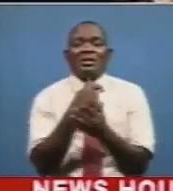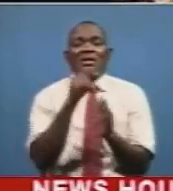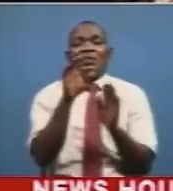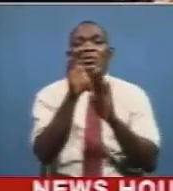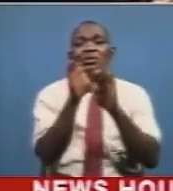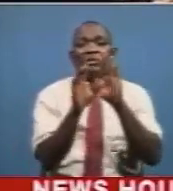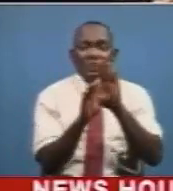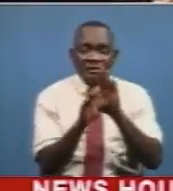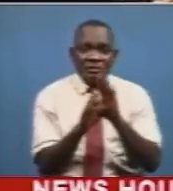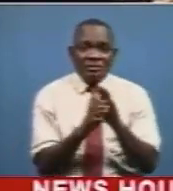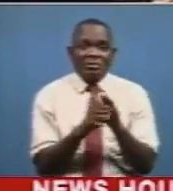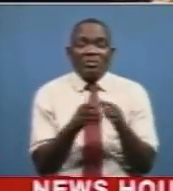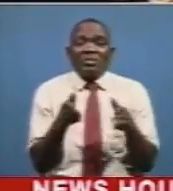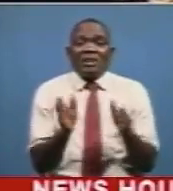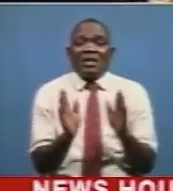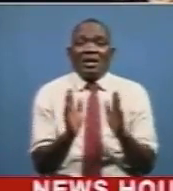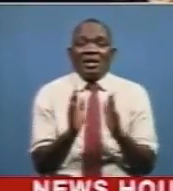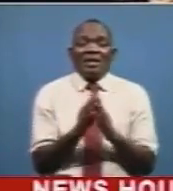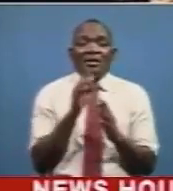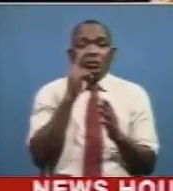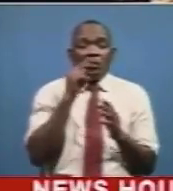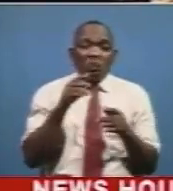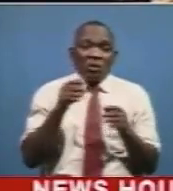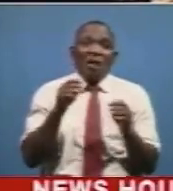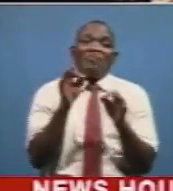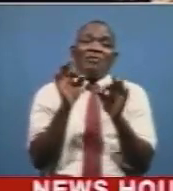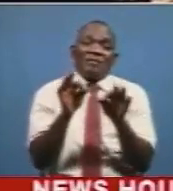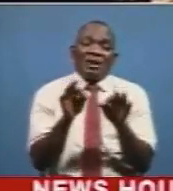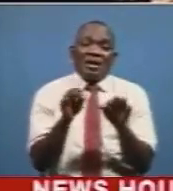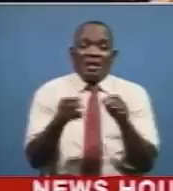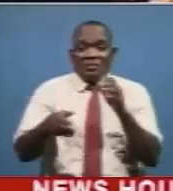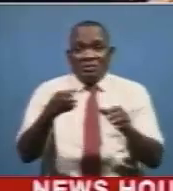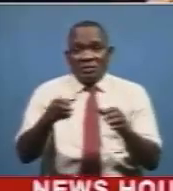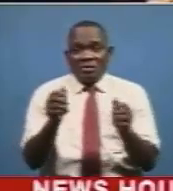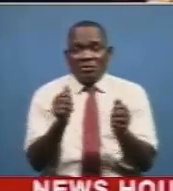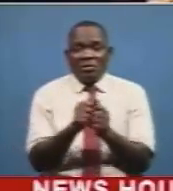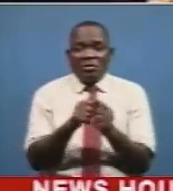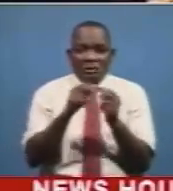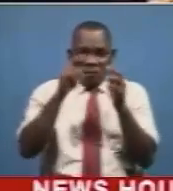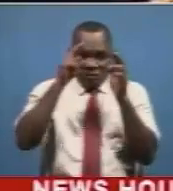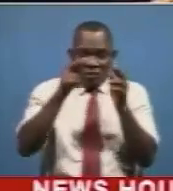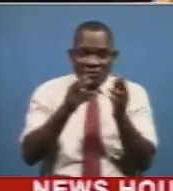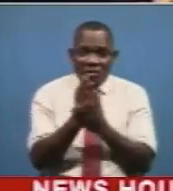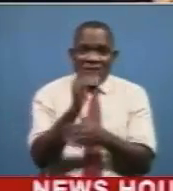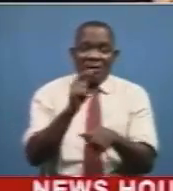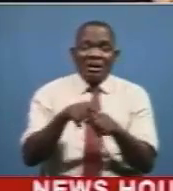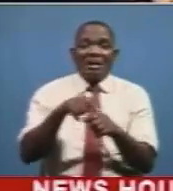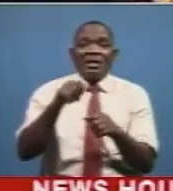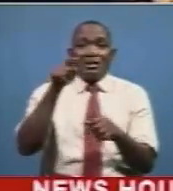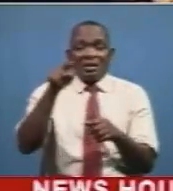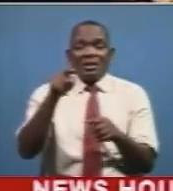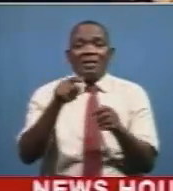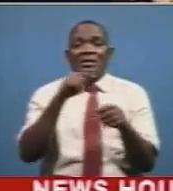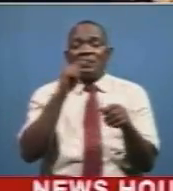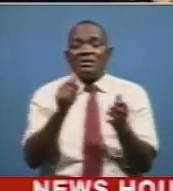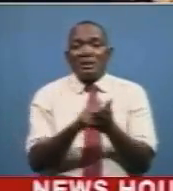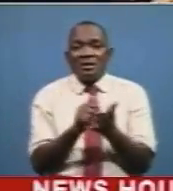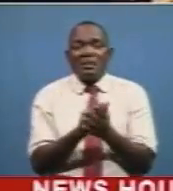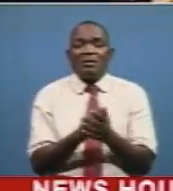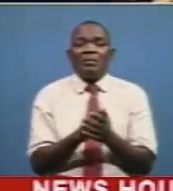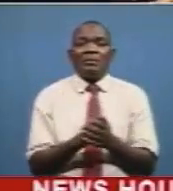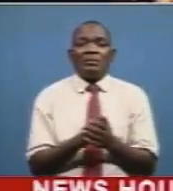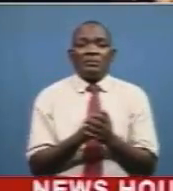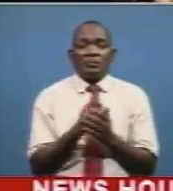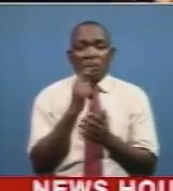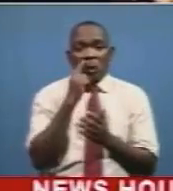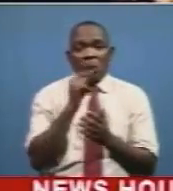1992 Constitution allows for a fair trial and within a reasonable time. Mr. Chikata, in his submission, noted